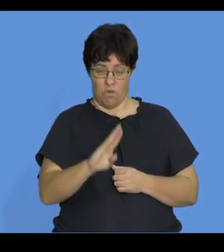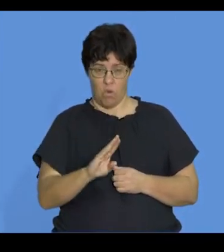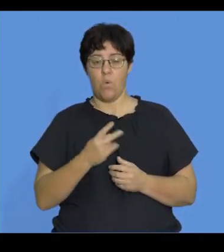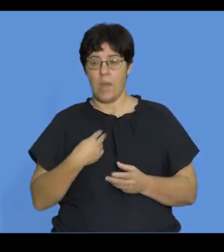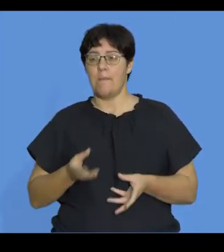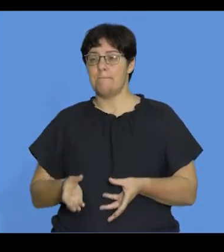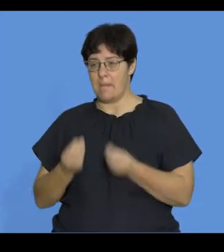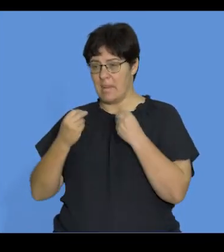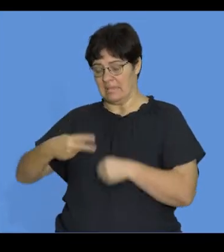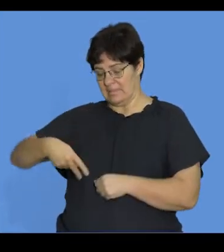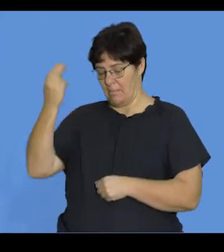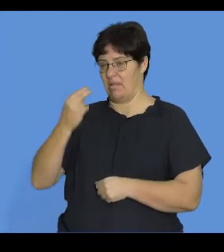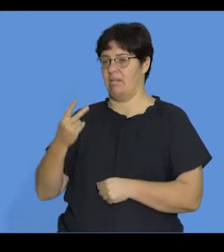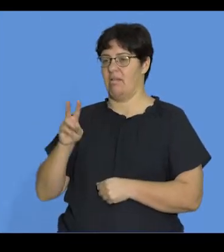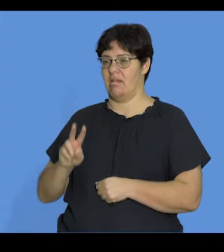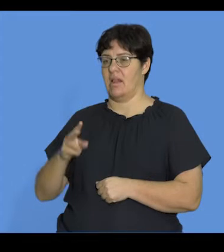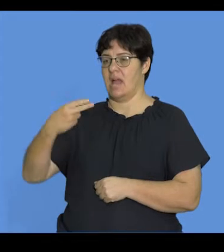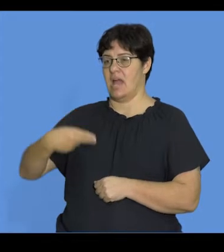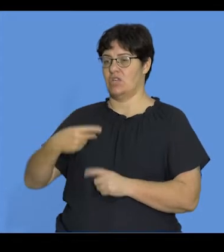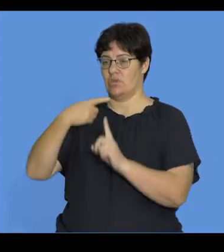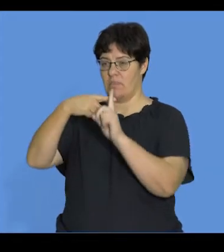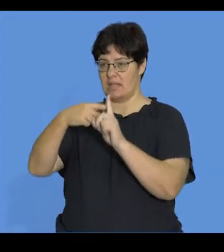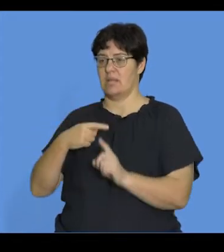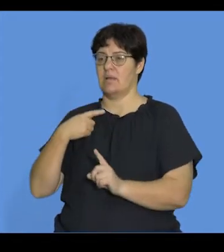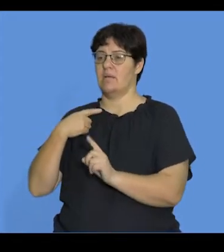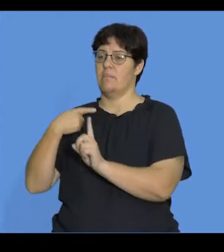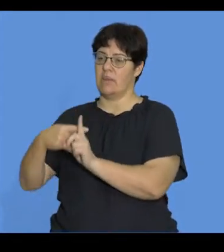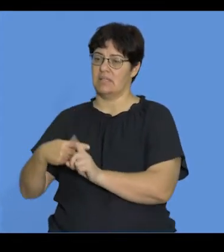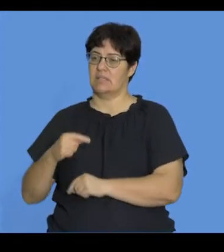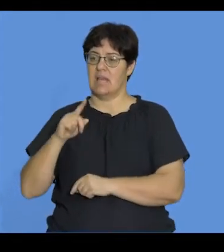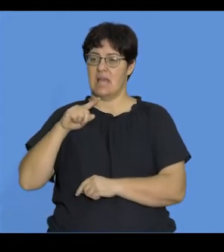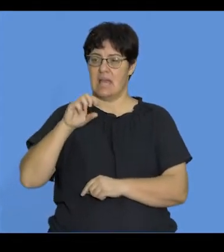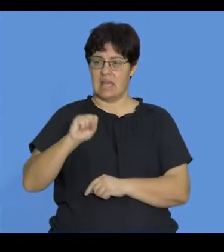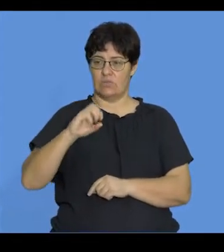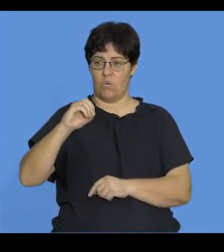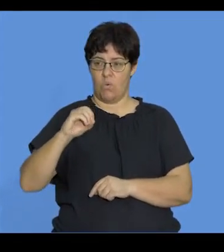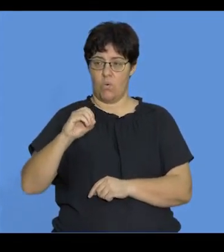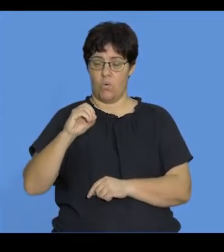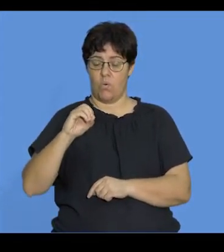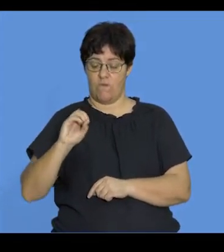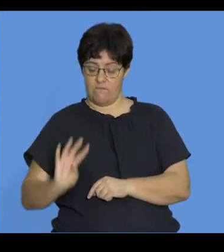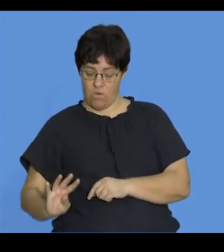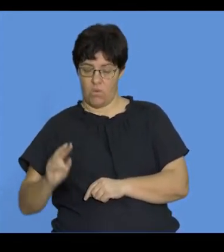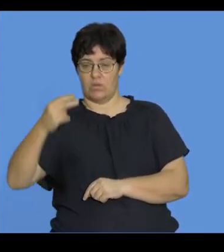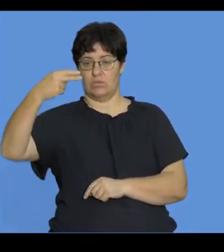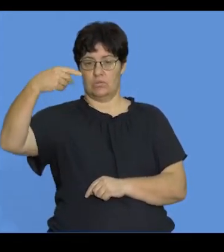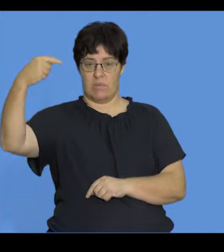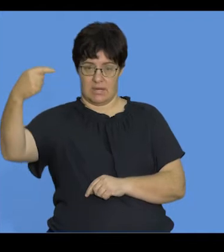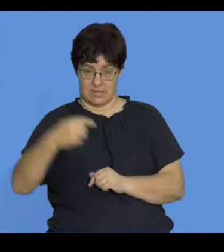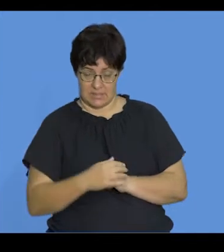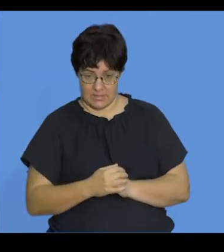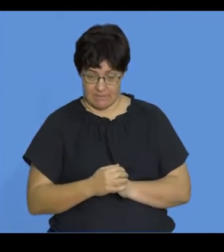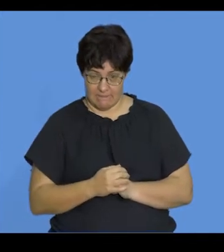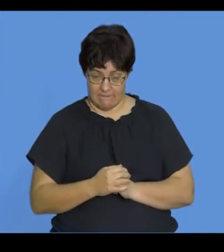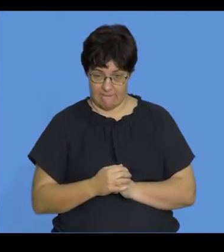number of moles of hydrogen ions, okay? And the sulfate, 1. So the ratio is 2:1 in terms of the